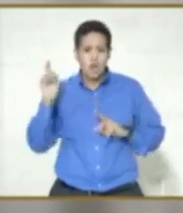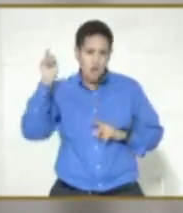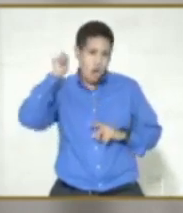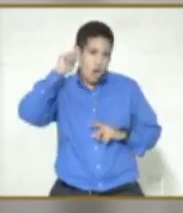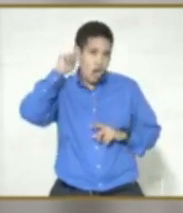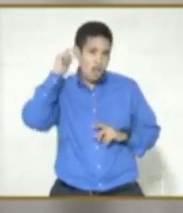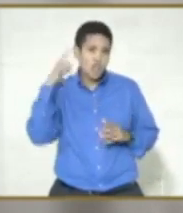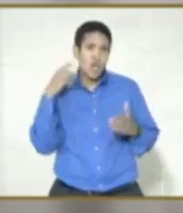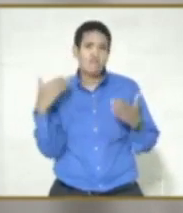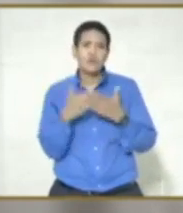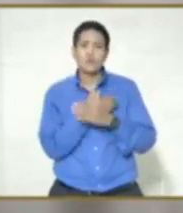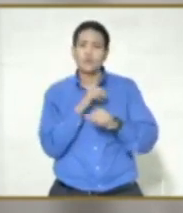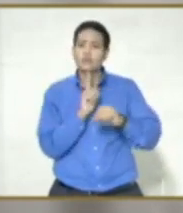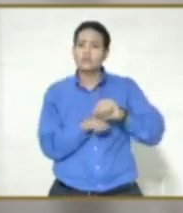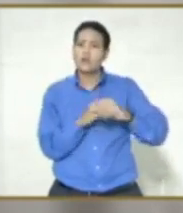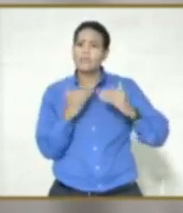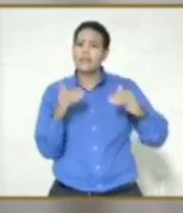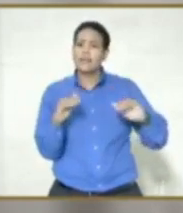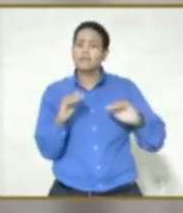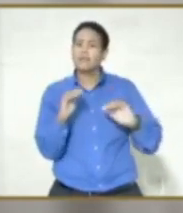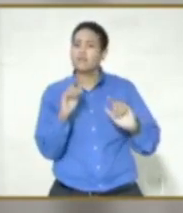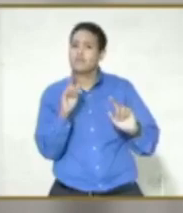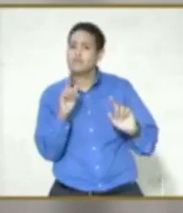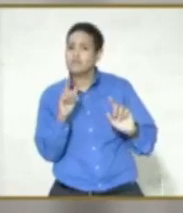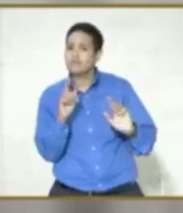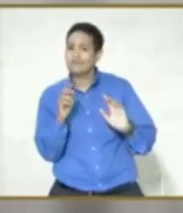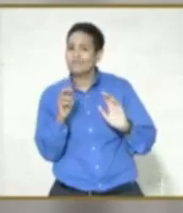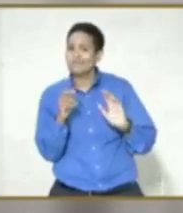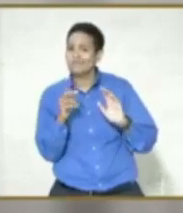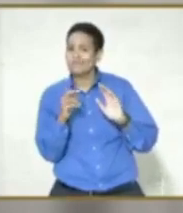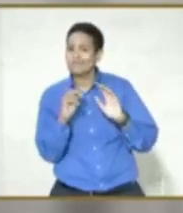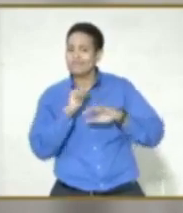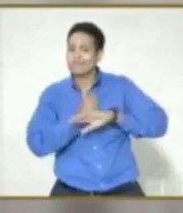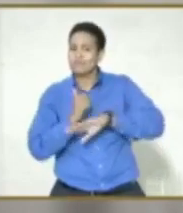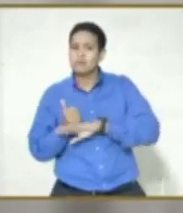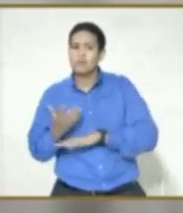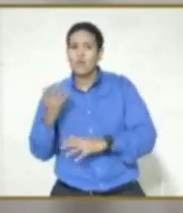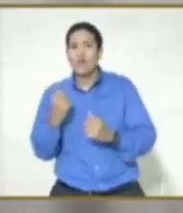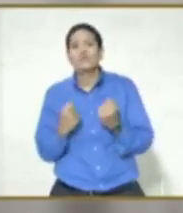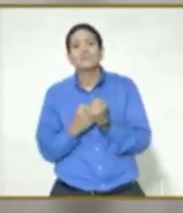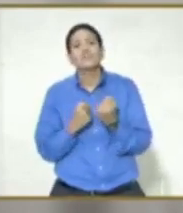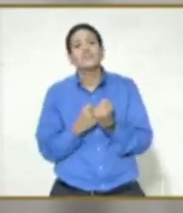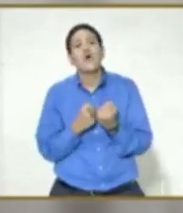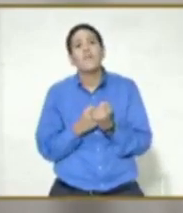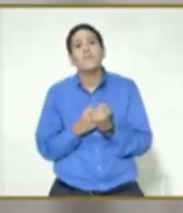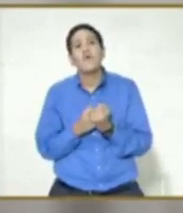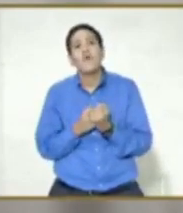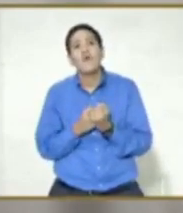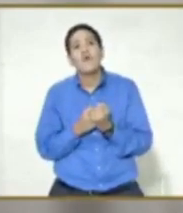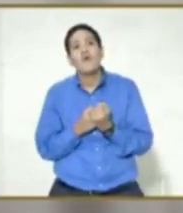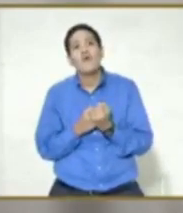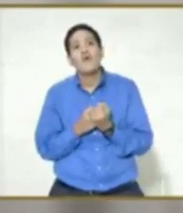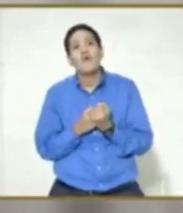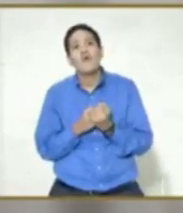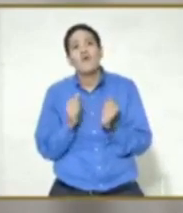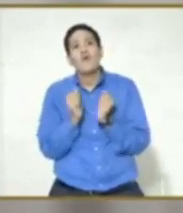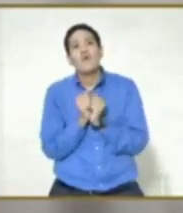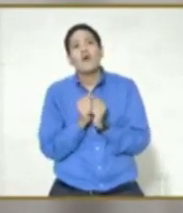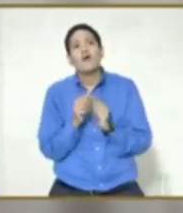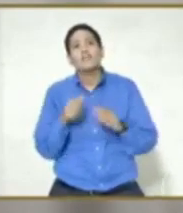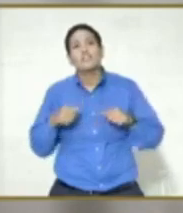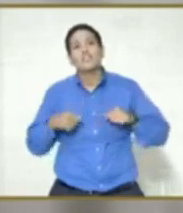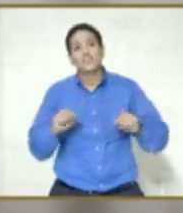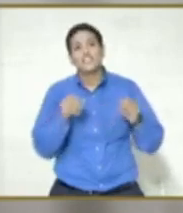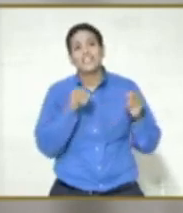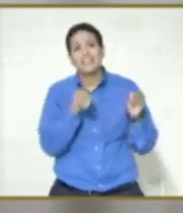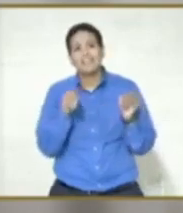new curfew orders. They would want to probably assist, as it says here, Minister, with the on-street feeding program.